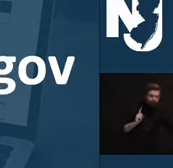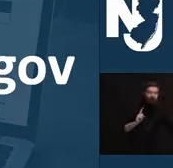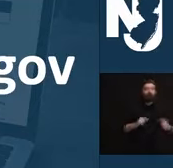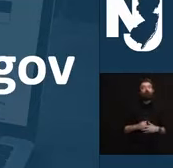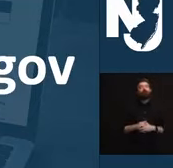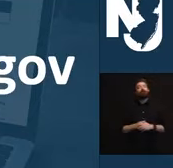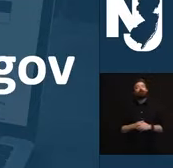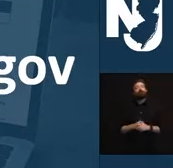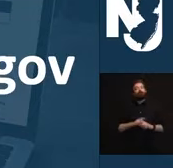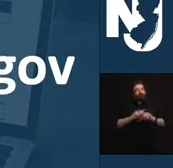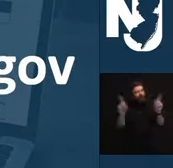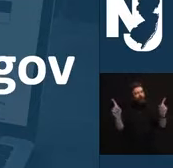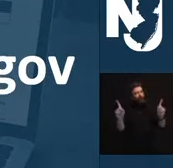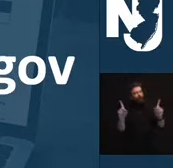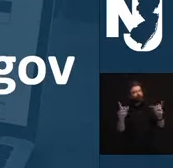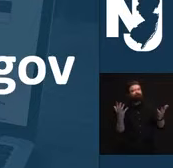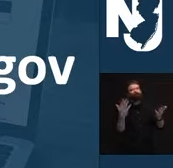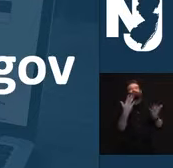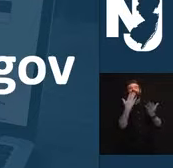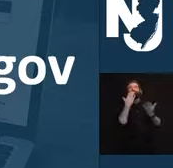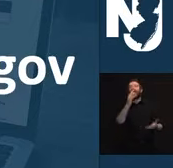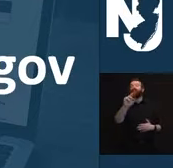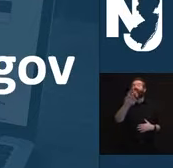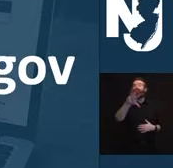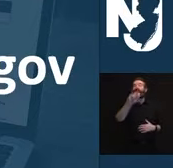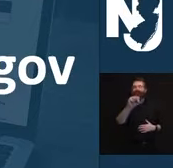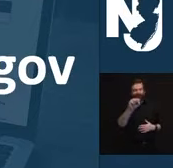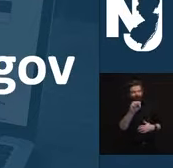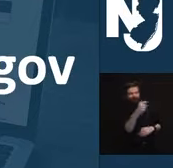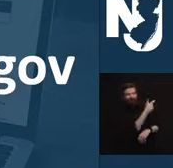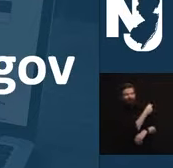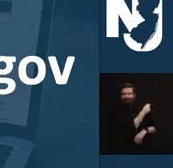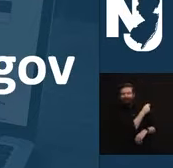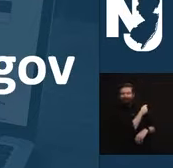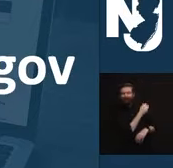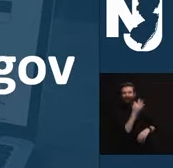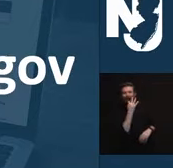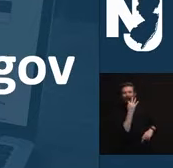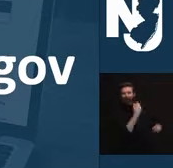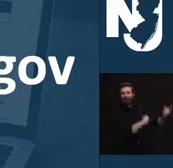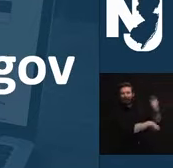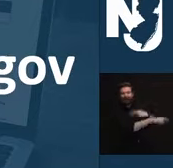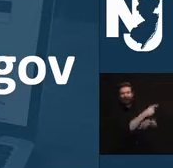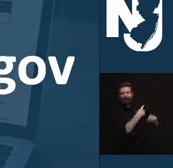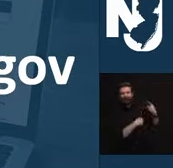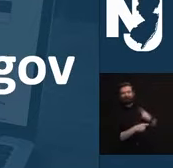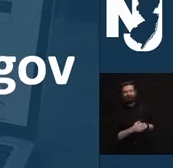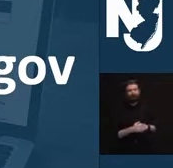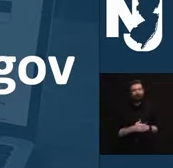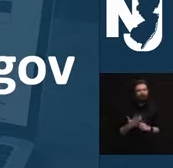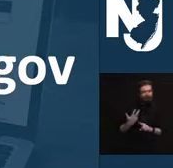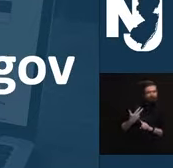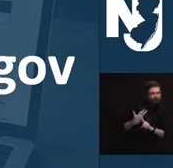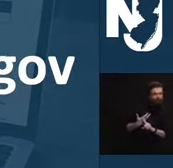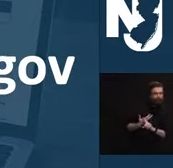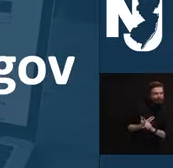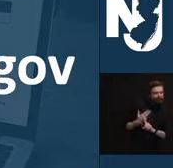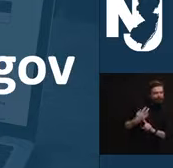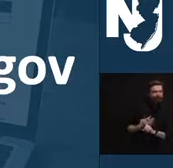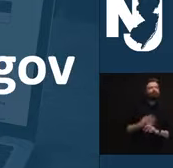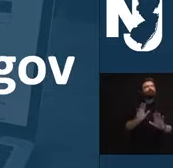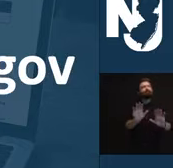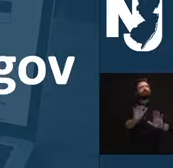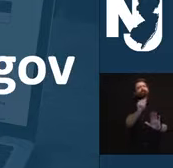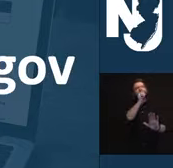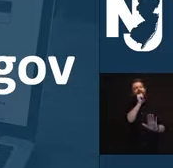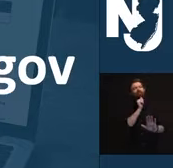can count it in months. We just have to hang on together, everybody, a little bit longer, and that's because this virus is